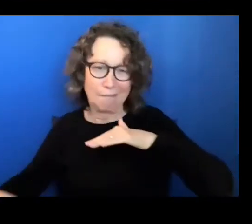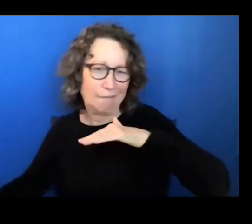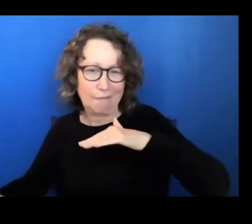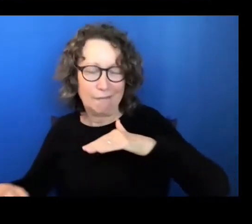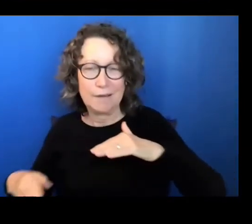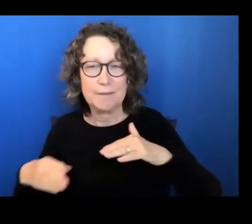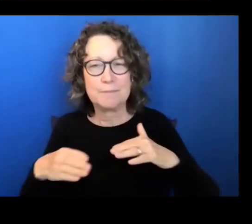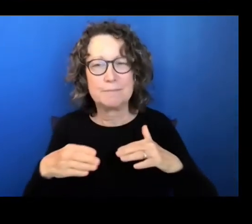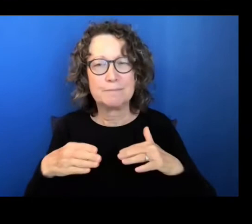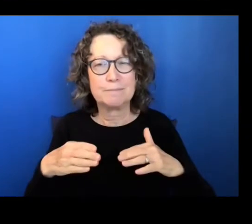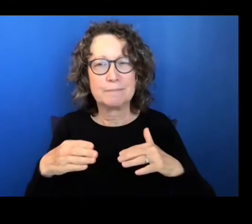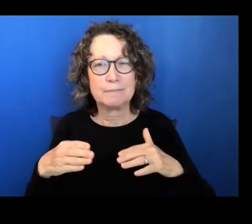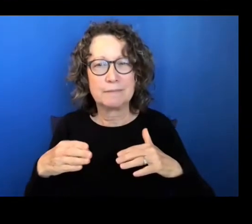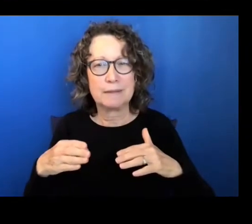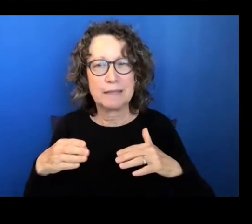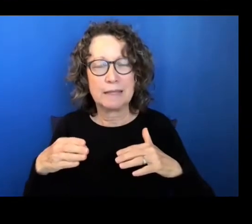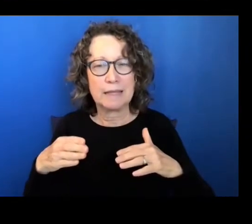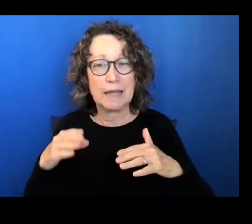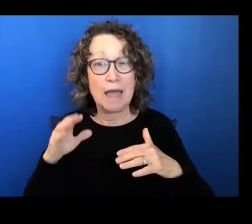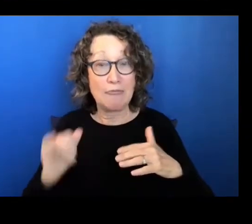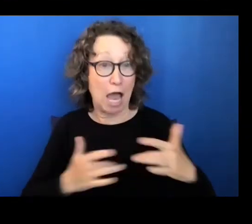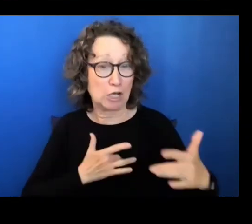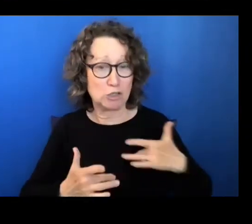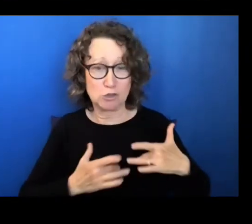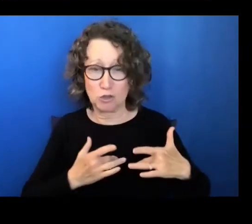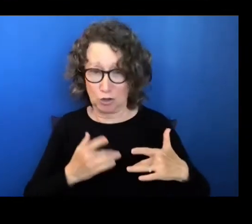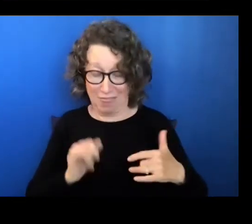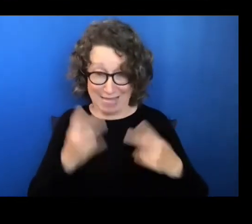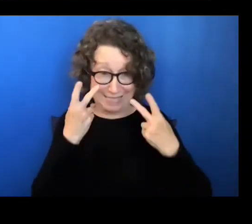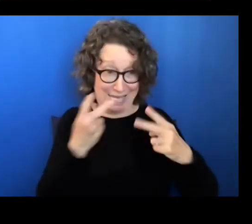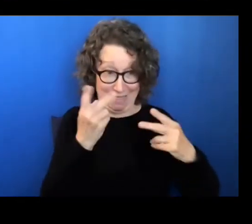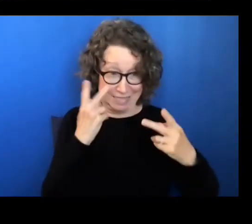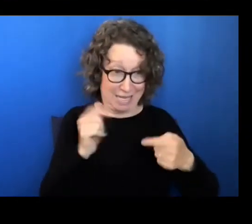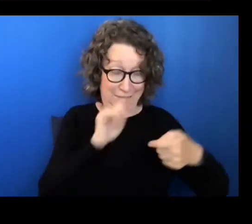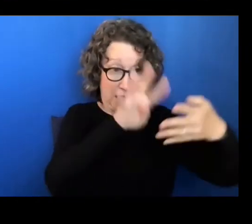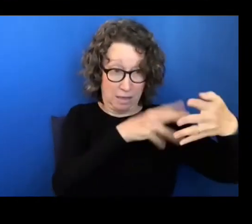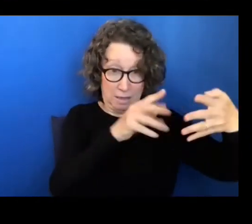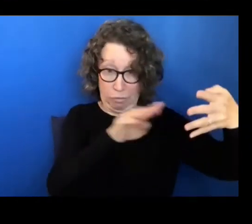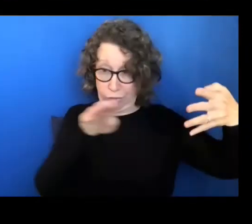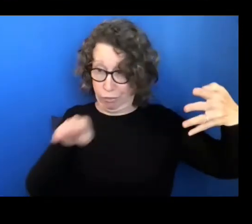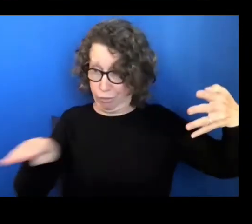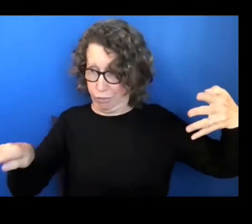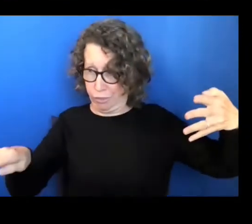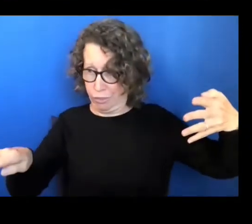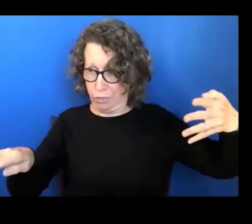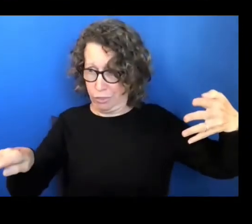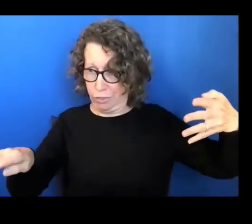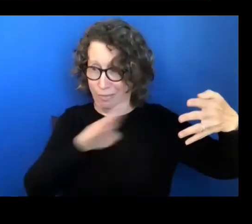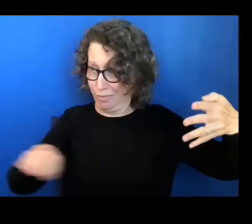that always raises the level of concern for us public health officials, obviously.